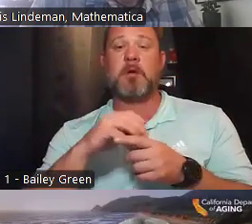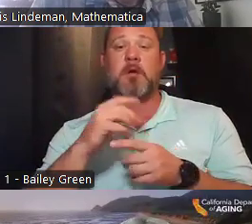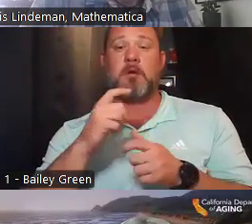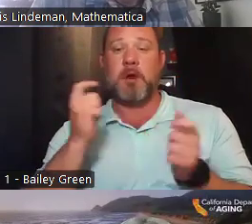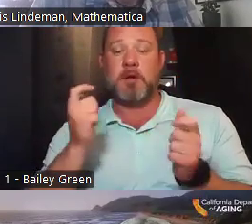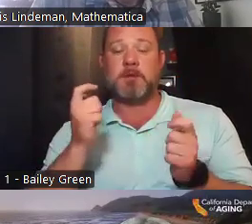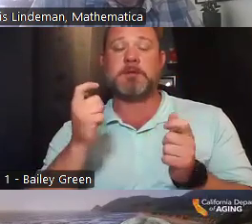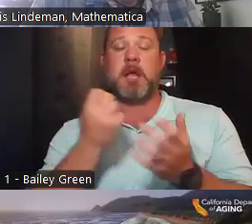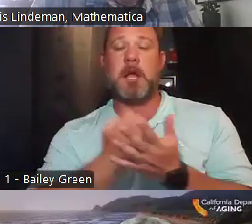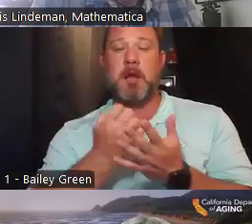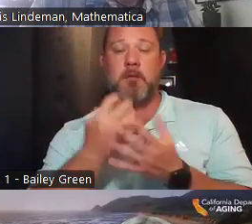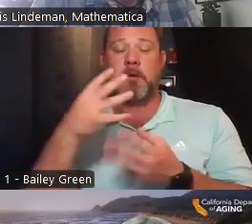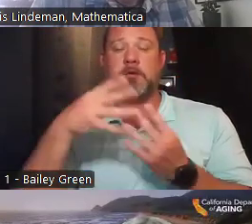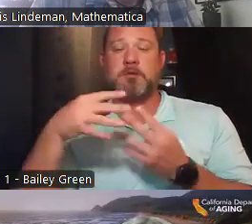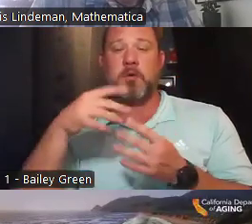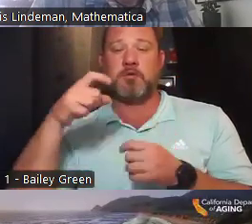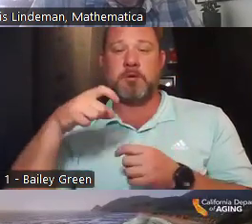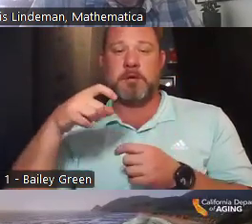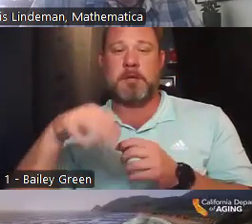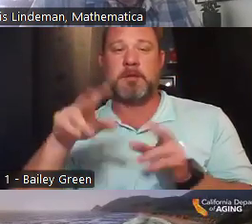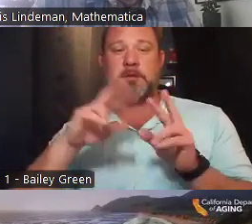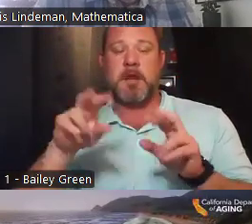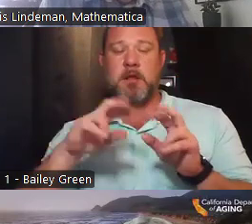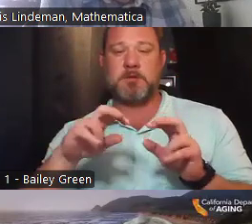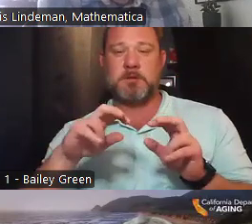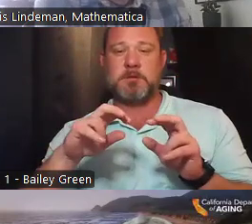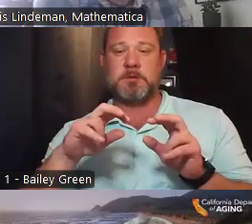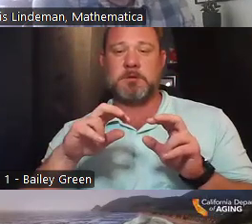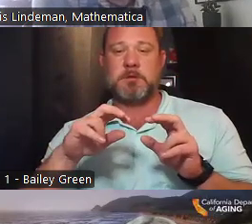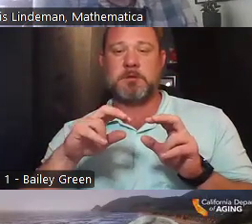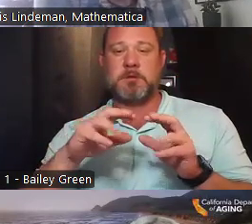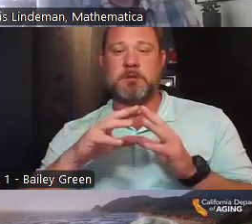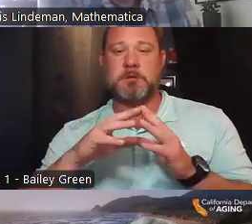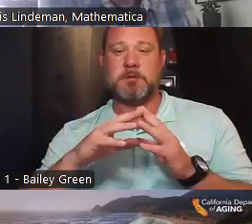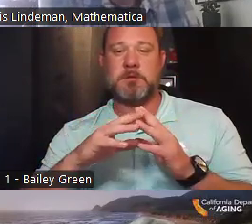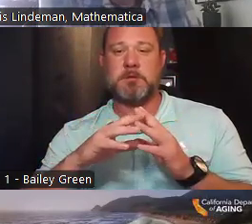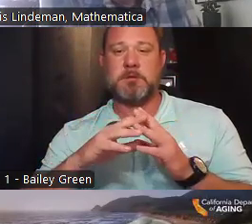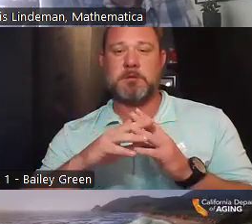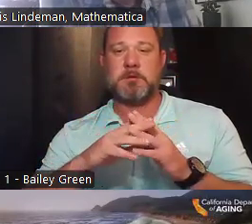and social need into this analysis? And that is